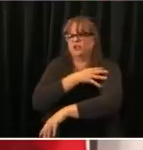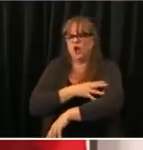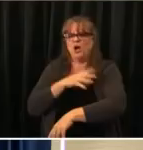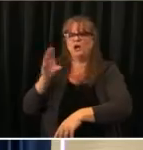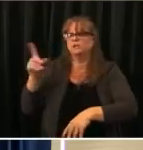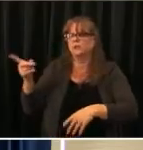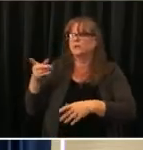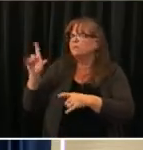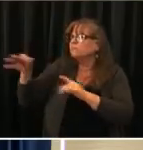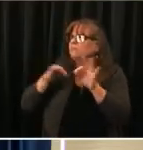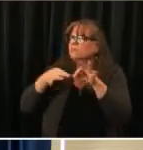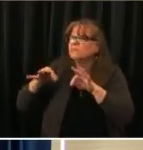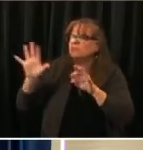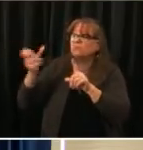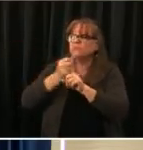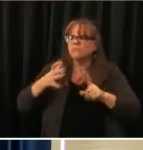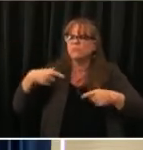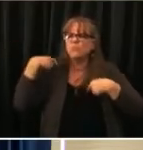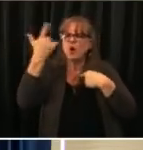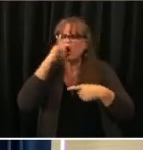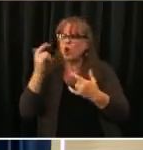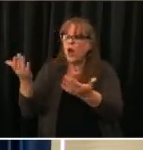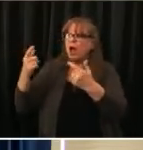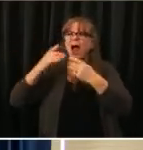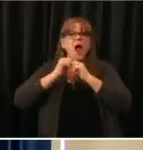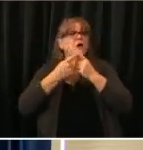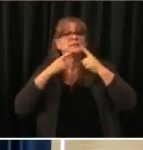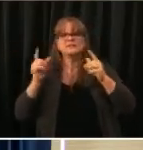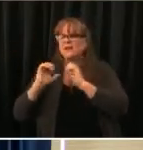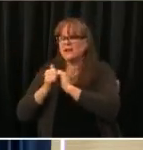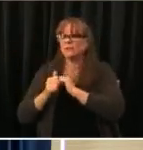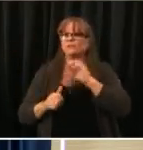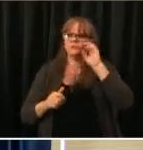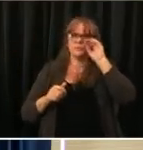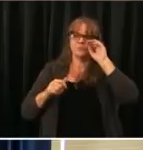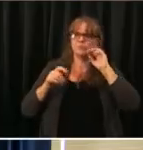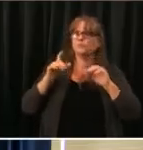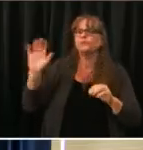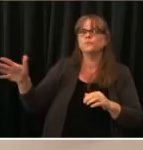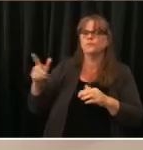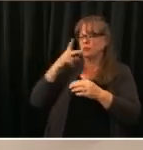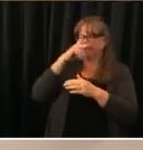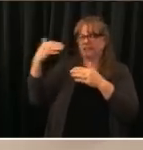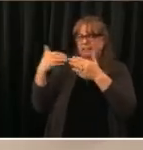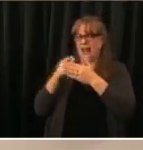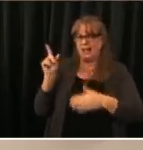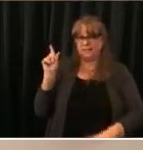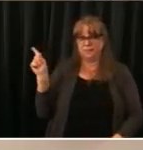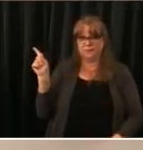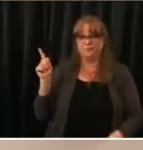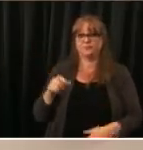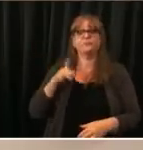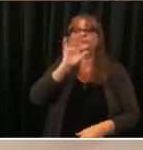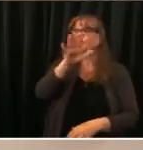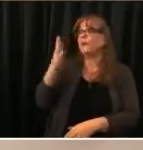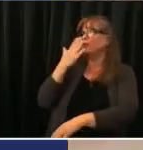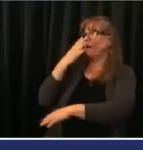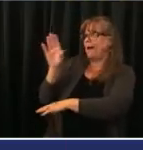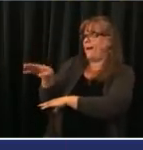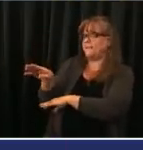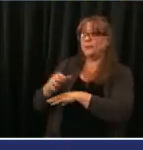Colorado. General Sherman. Thank you, Governor. Next slide, please. Good afternoon, ladies and gentlemen. This chart shows